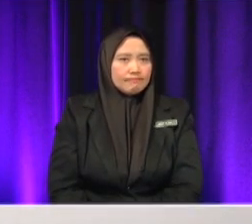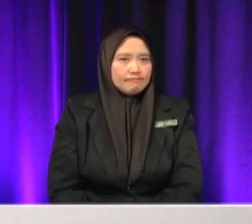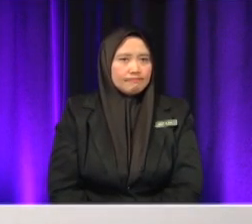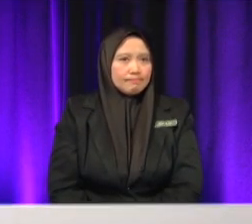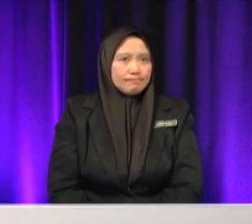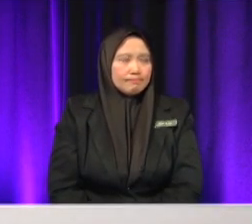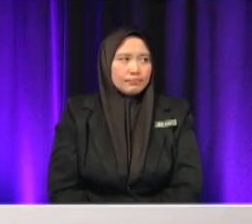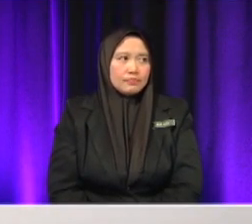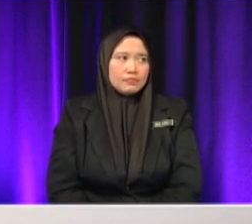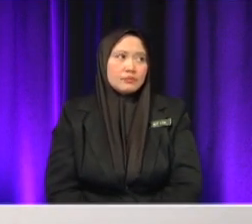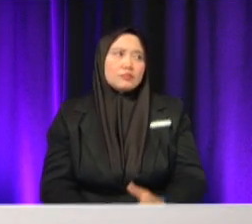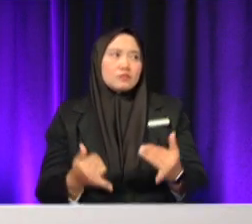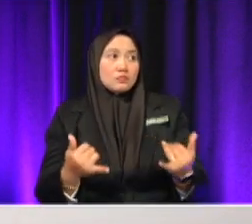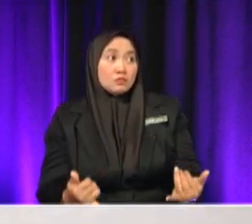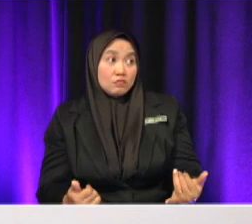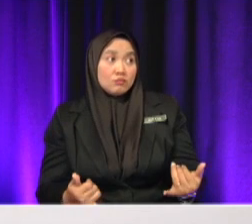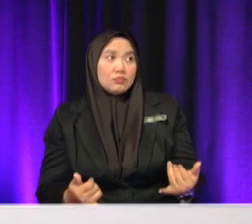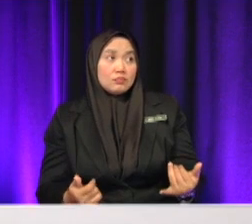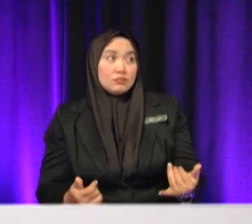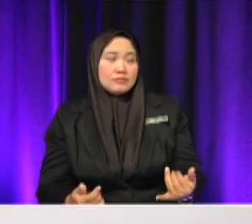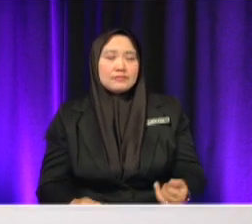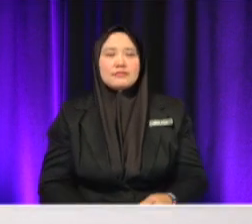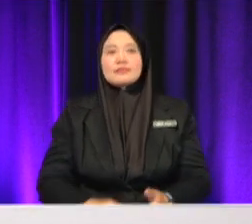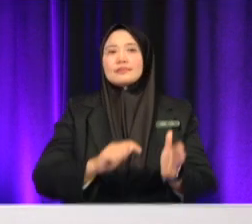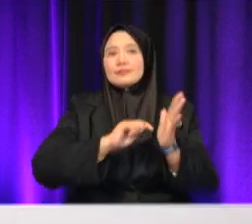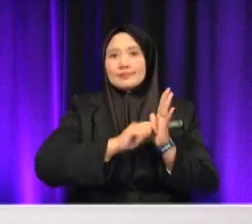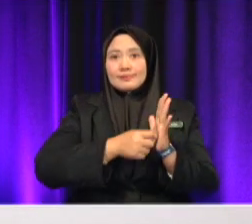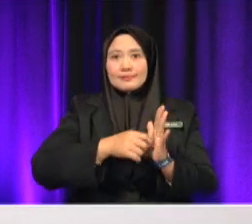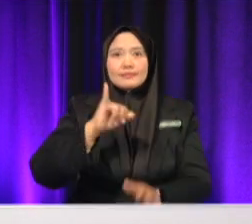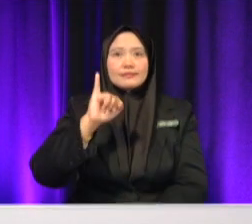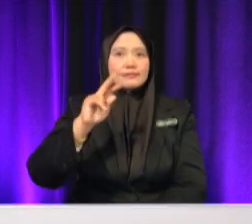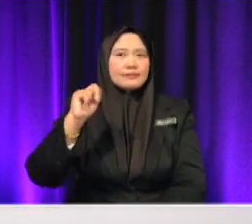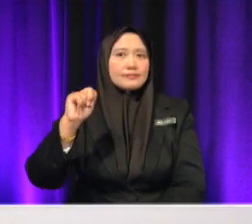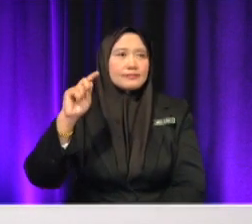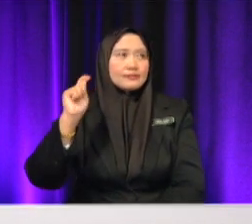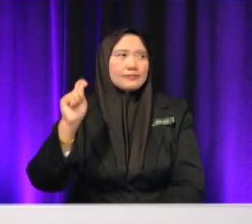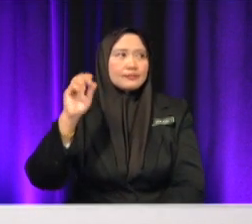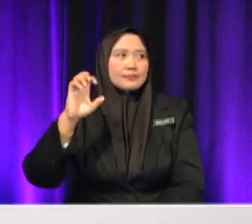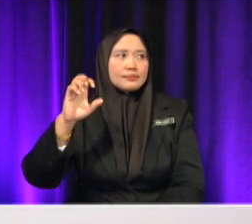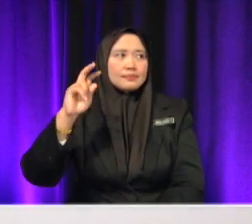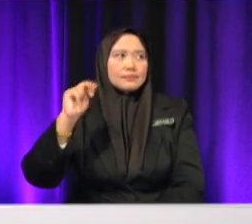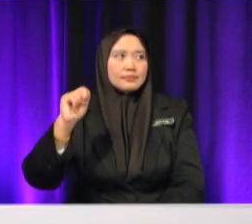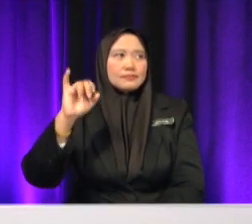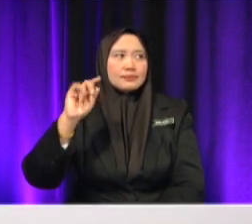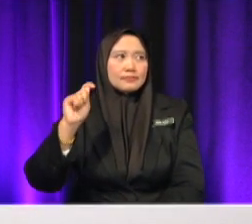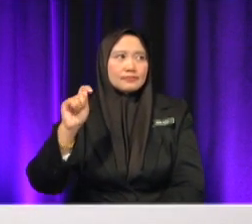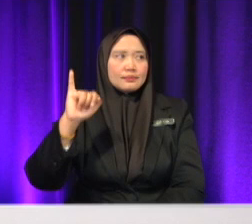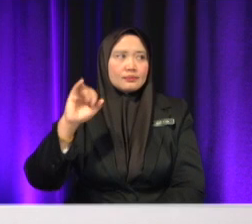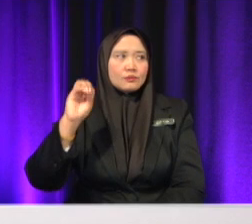Obviously, the keyword here is intention. Intention. Okay, so what do you think about the answer A?